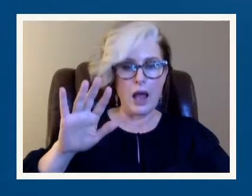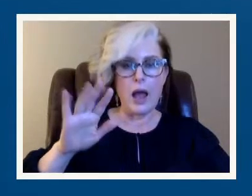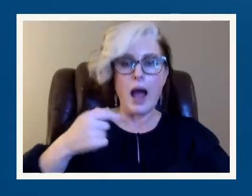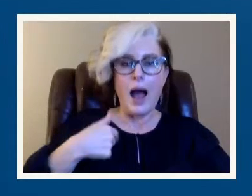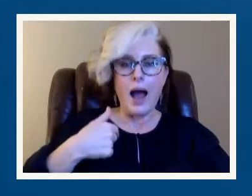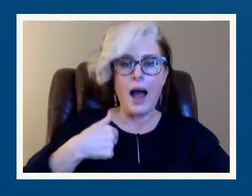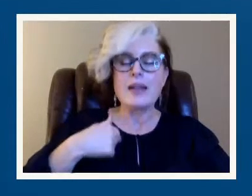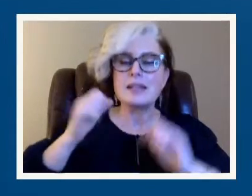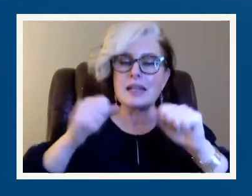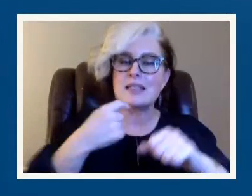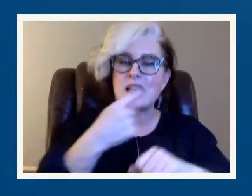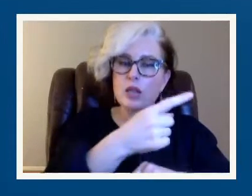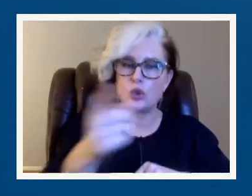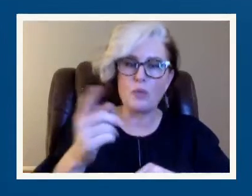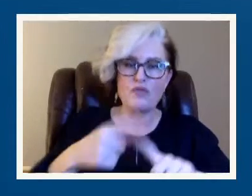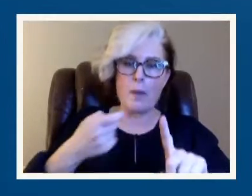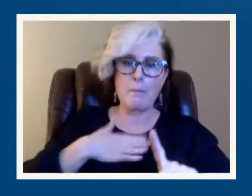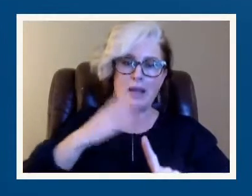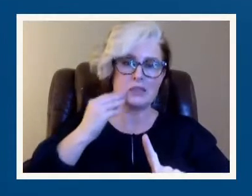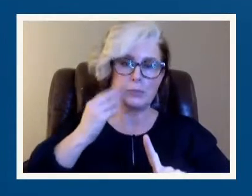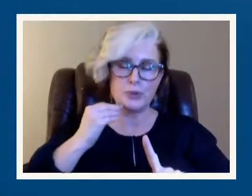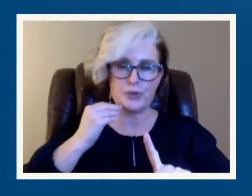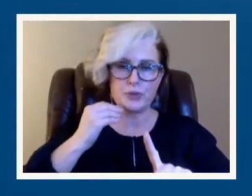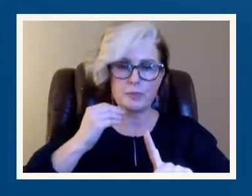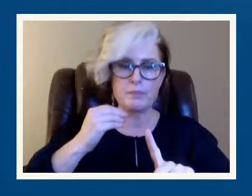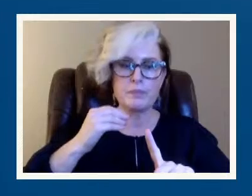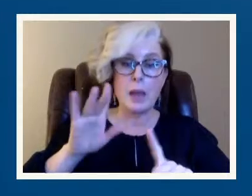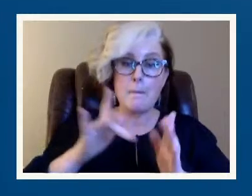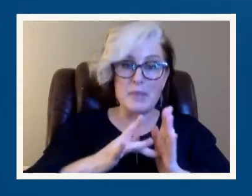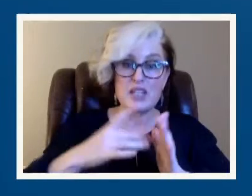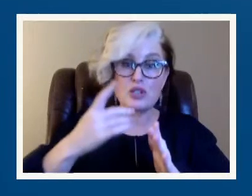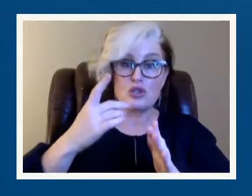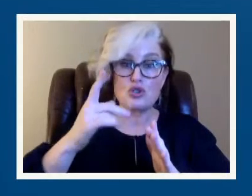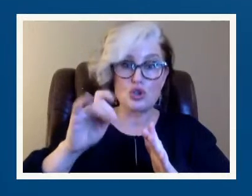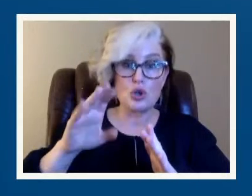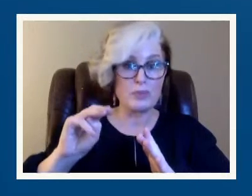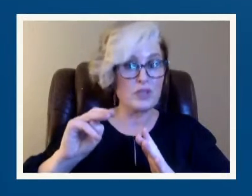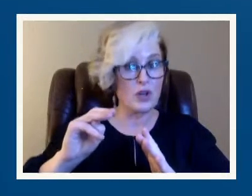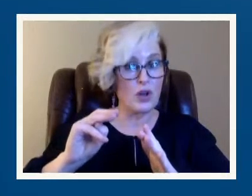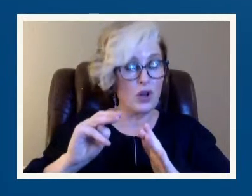I can tell you from experience that midterms matter a lot.